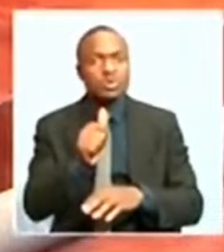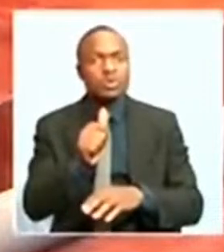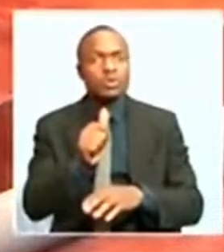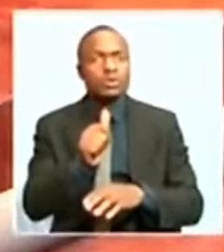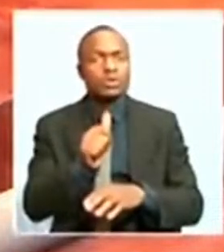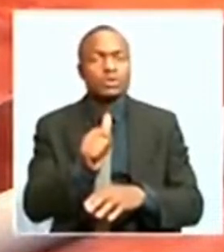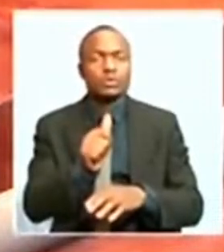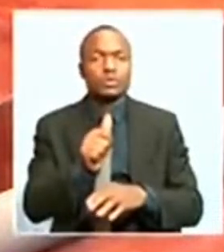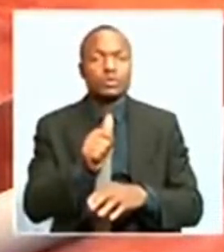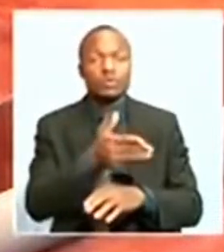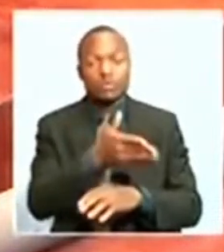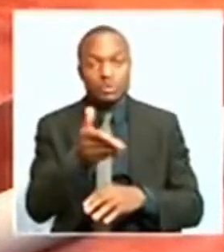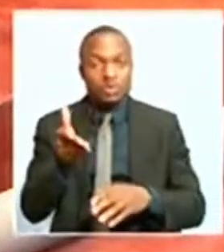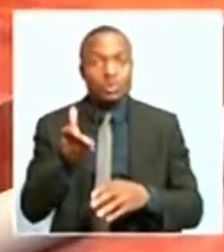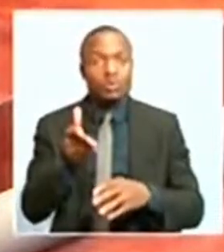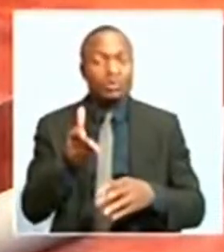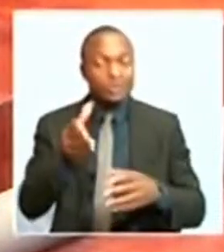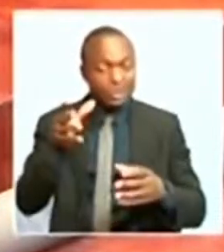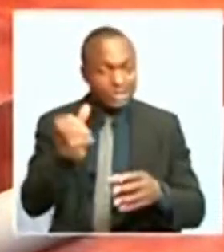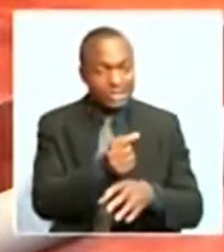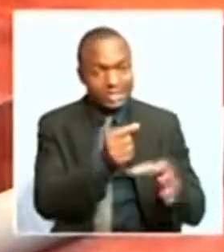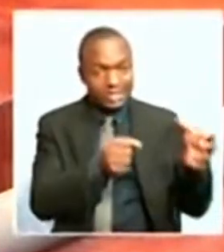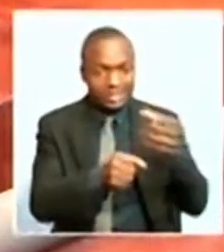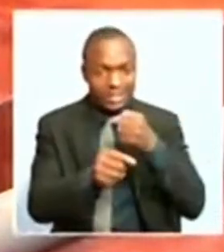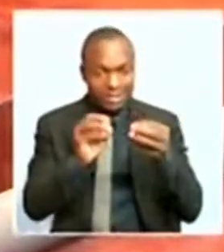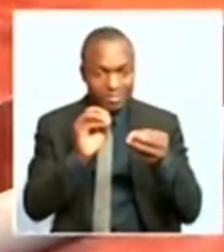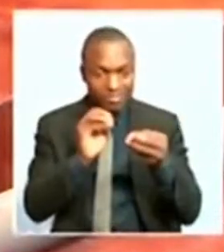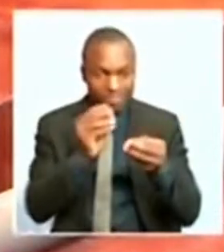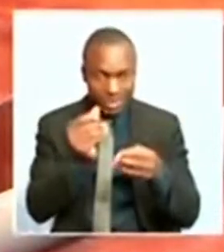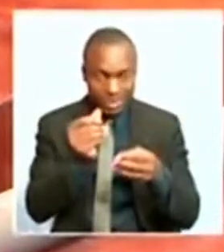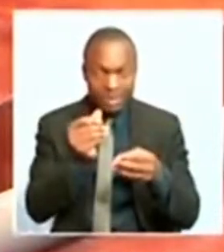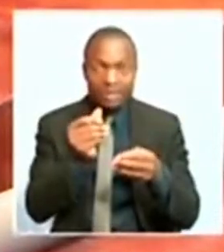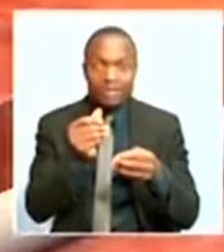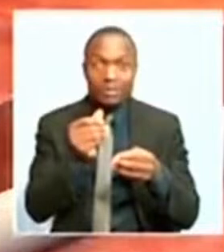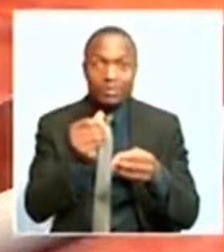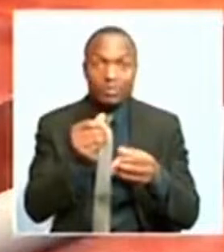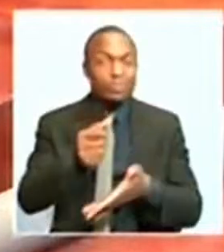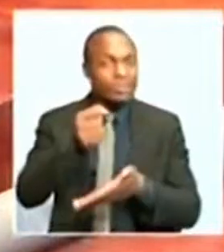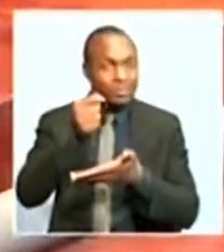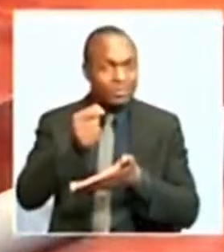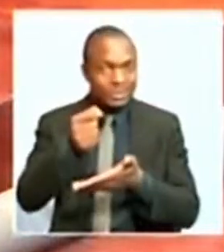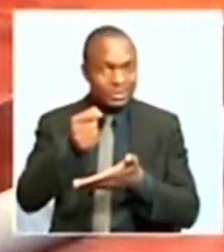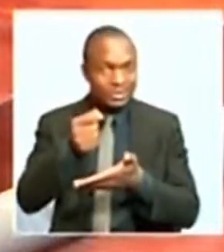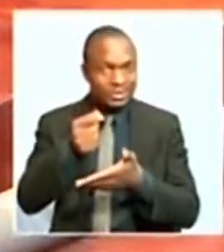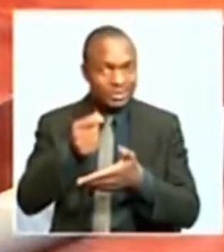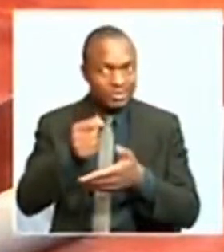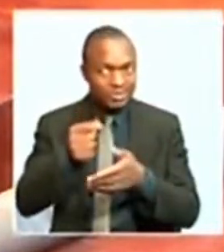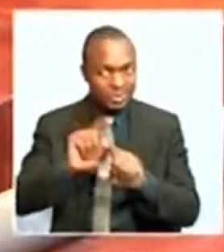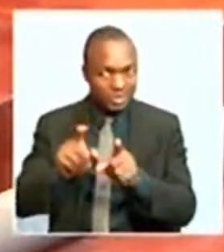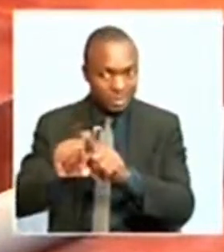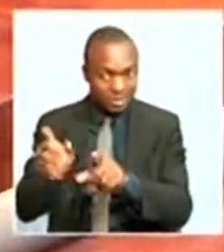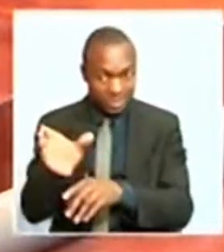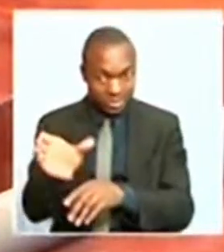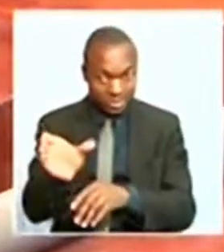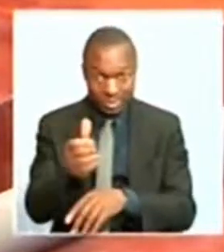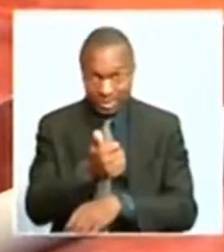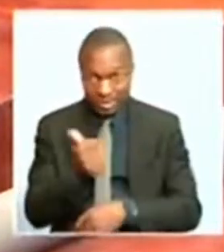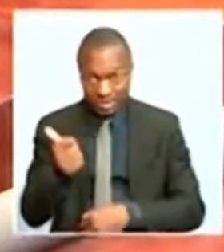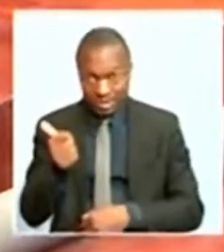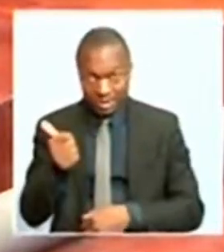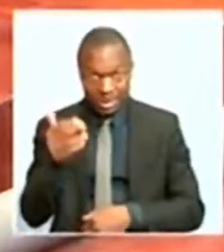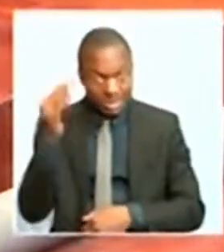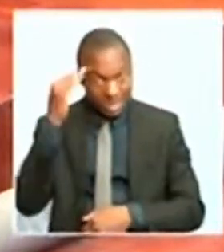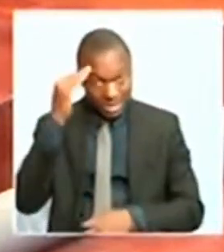think there are quite a number of resilient measures that are being put in place. The other bit is that we have under Head 99